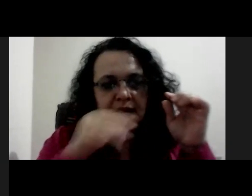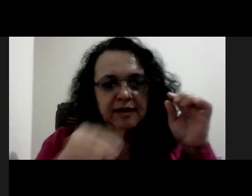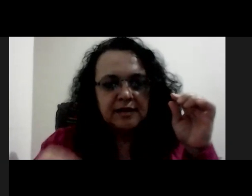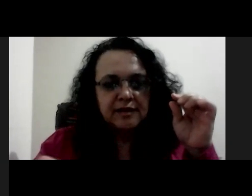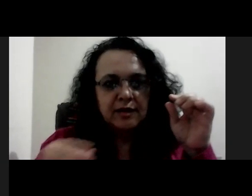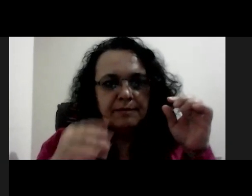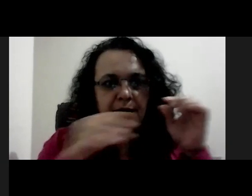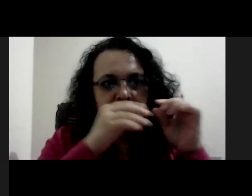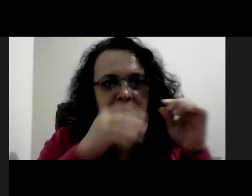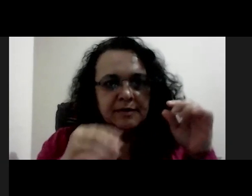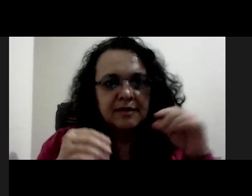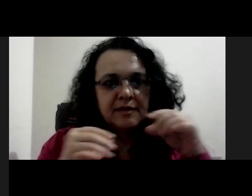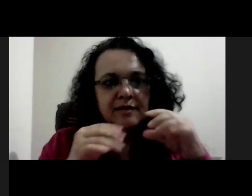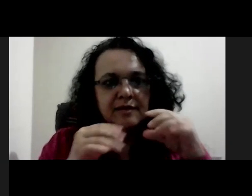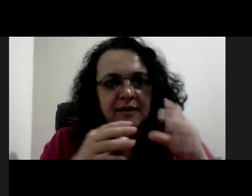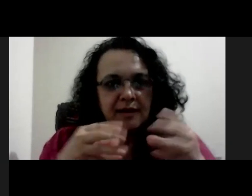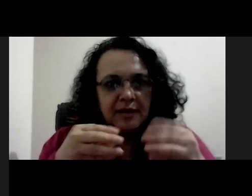different sizes of pipes